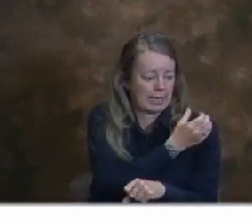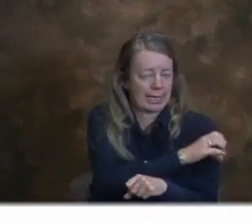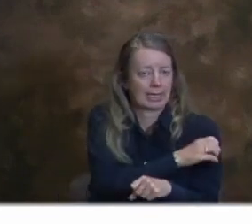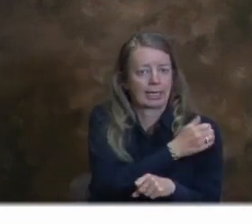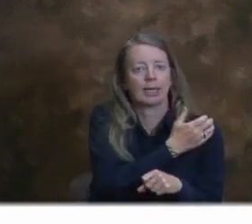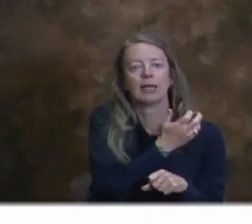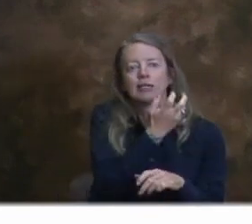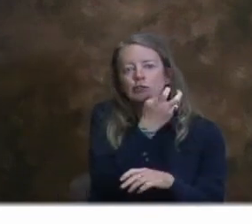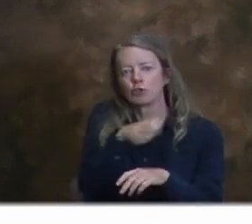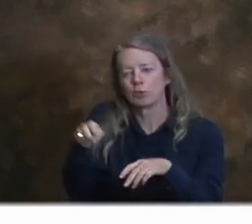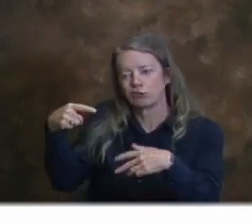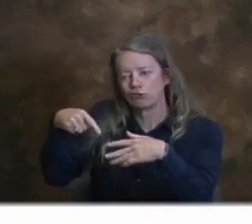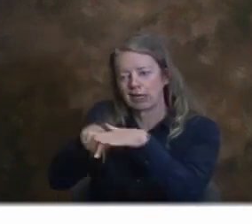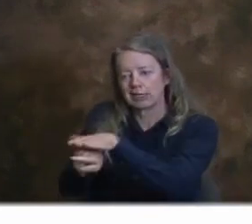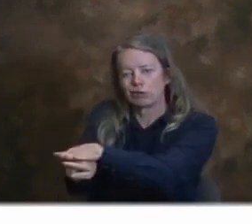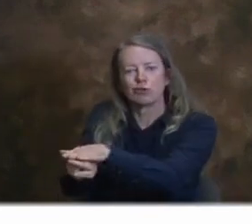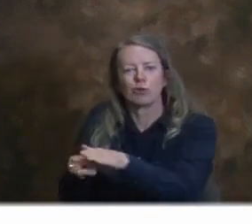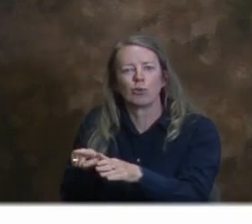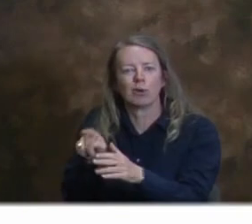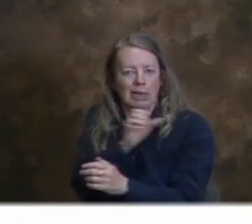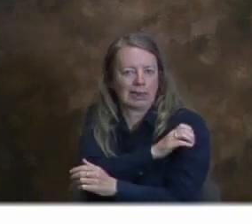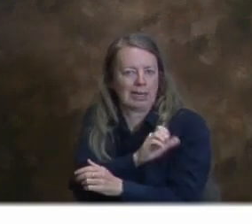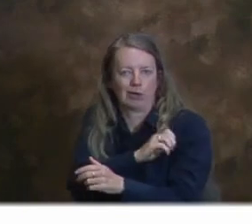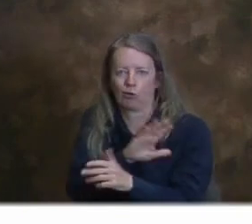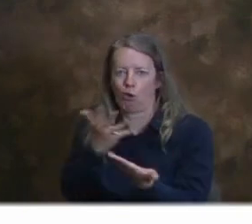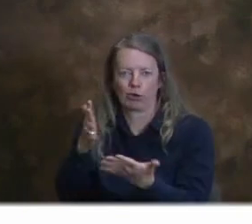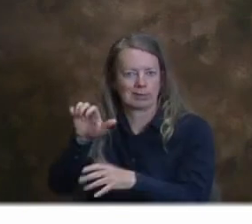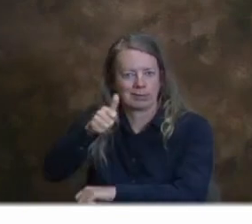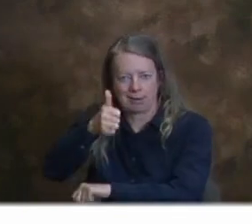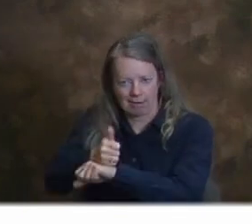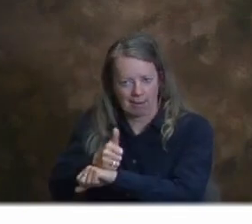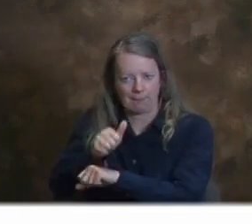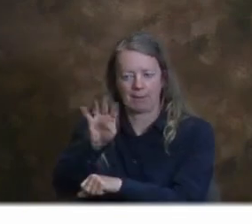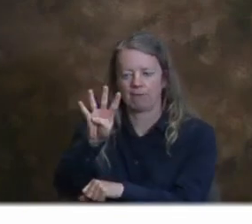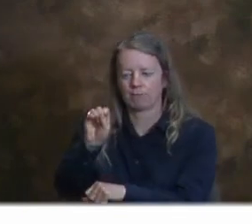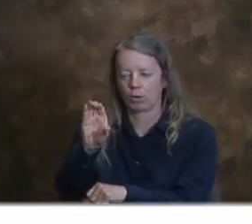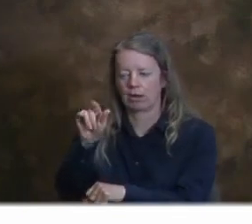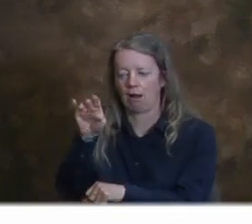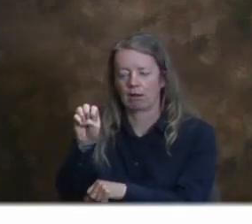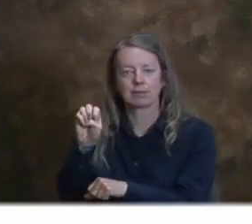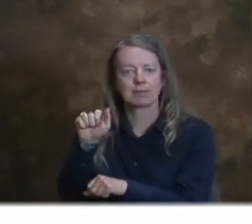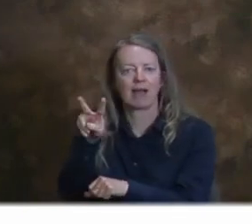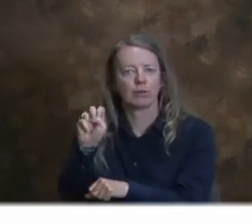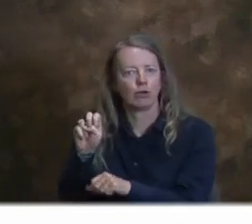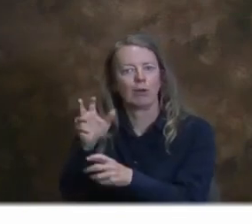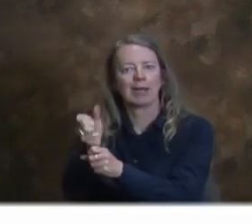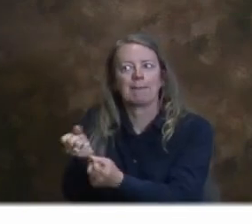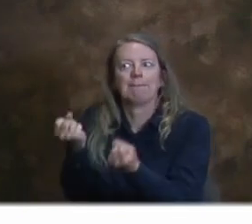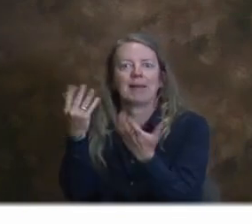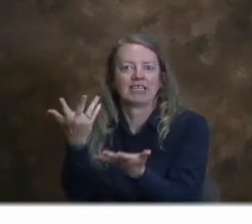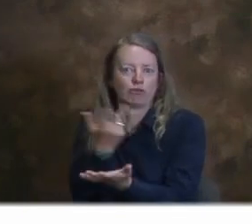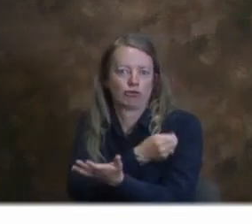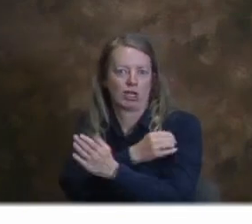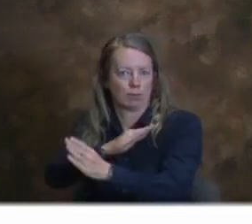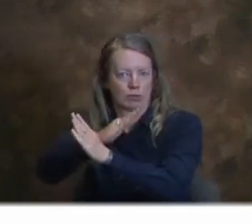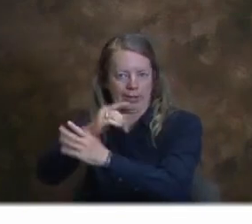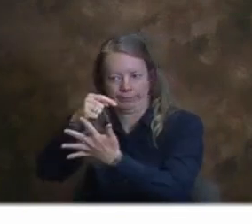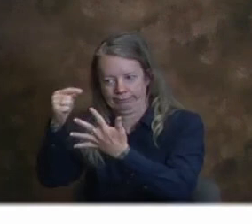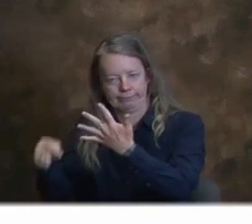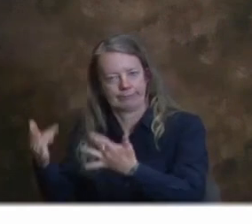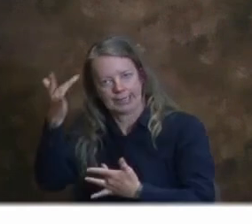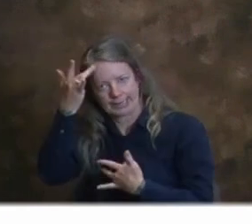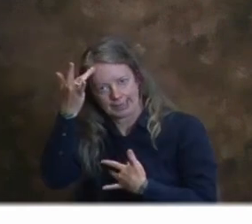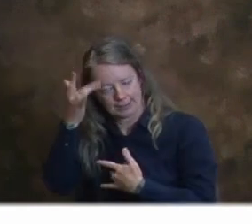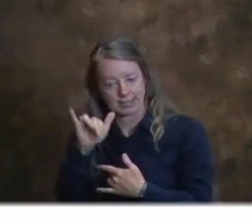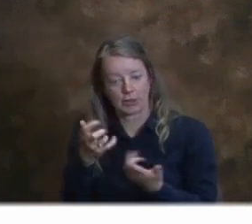existing immunization clinic at the health department located at 40 Cox. That occurred on February 21st. The transition